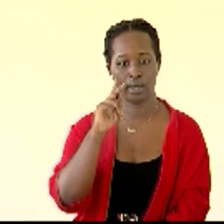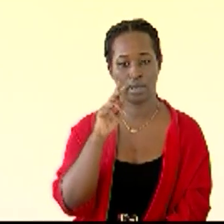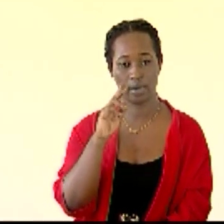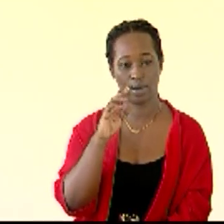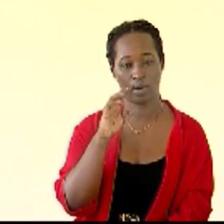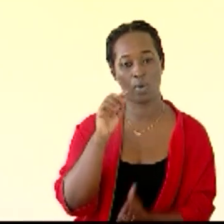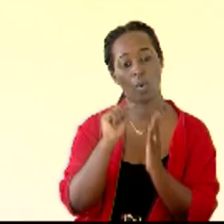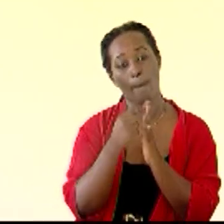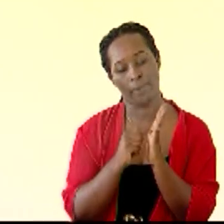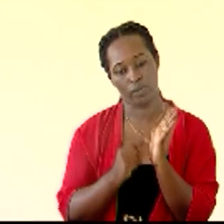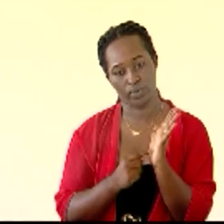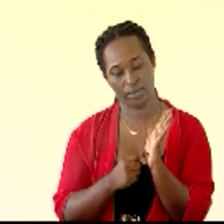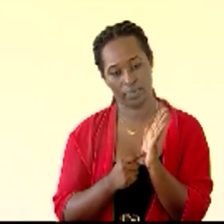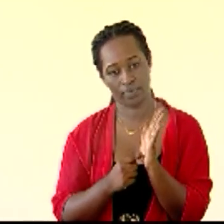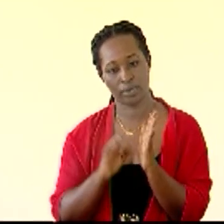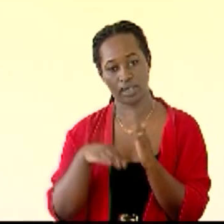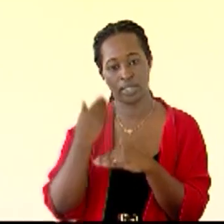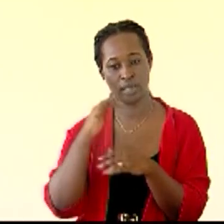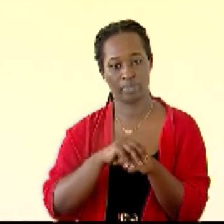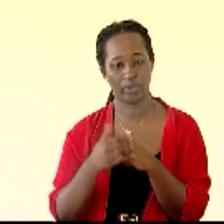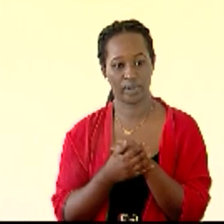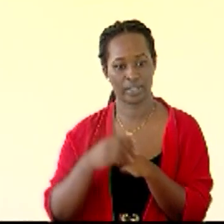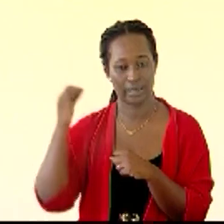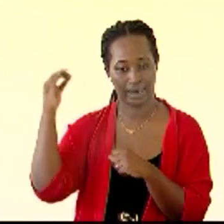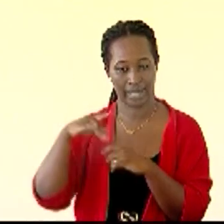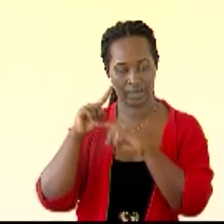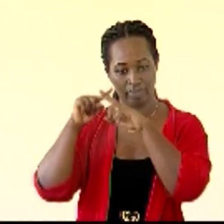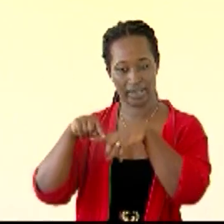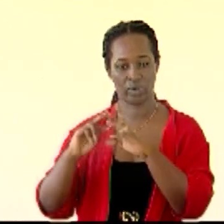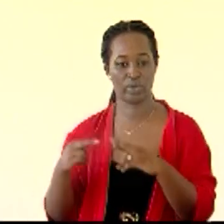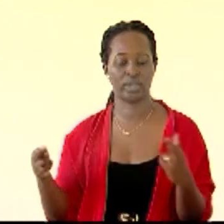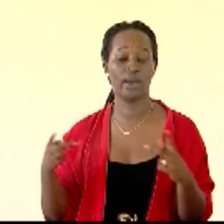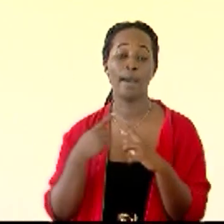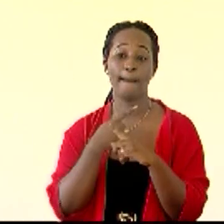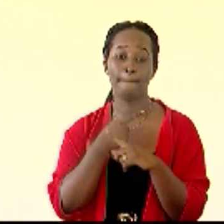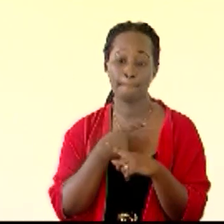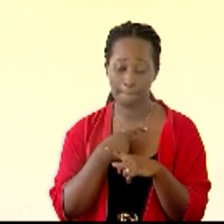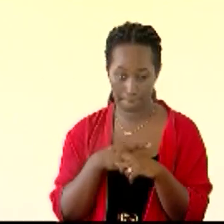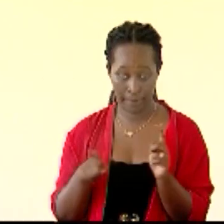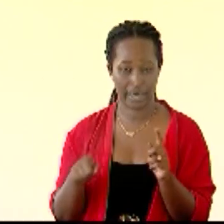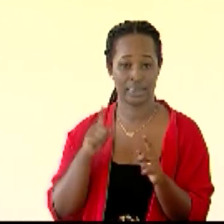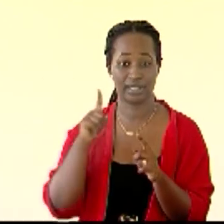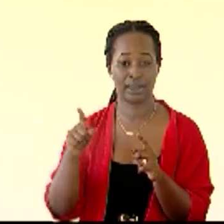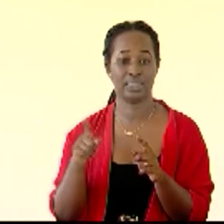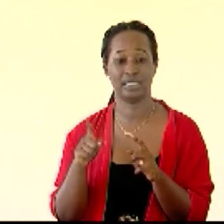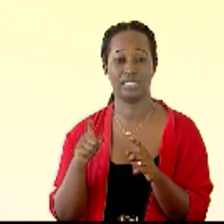reducing compound, produced during the light-dependent reactions, but will act as